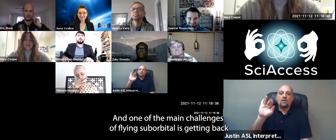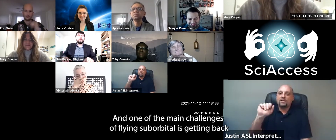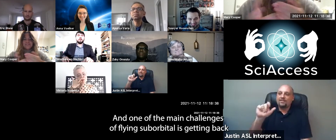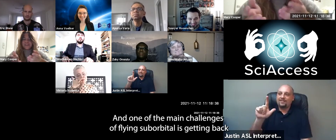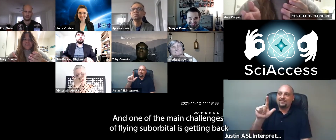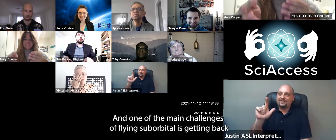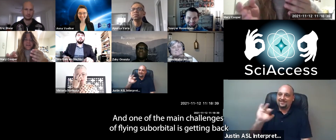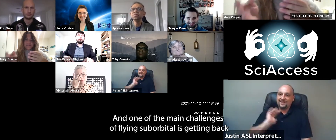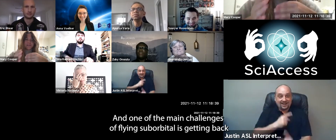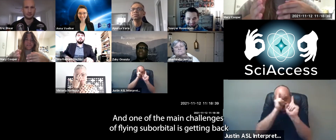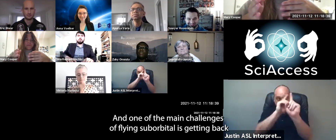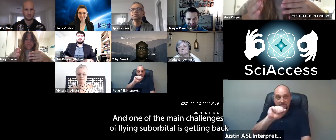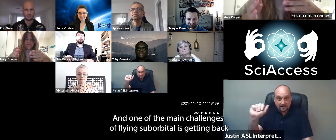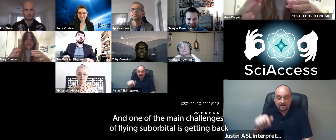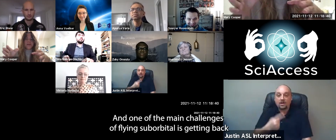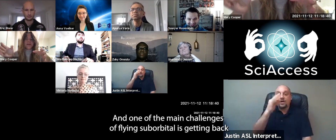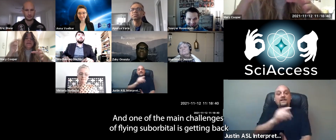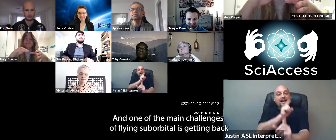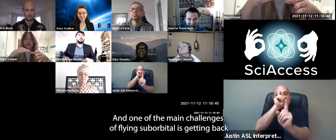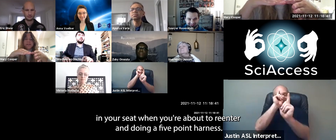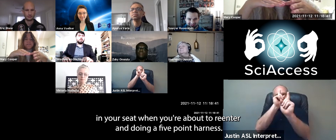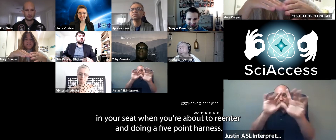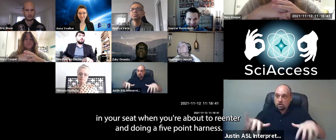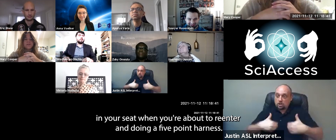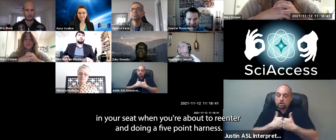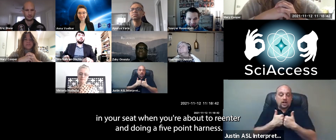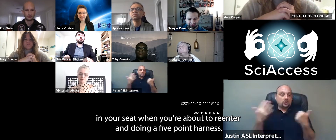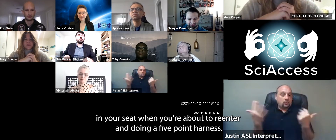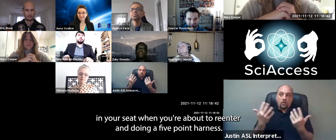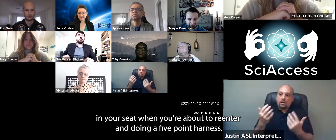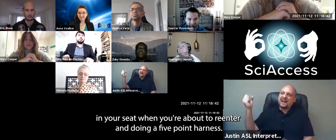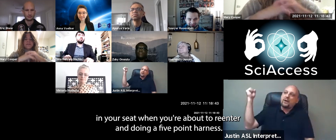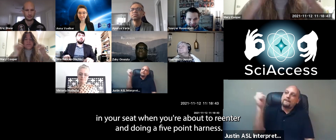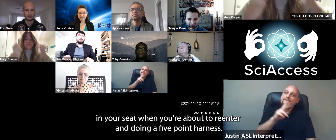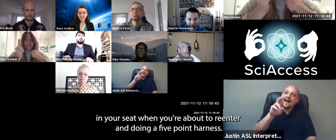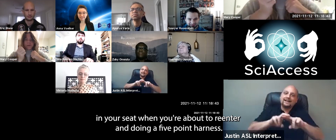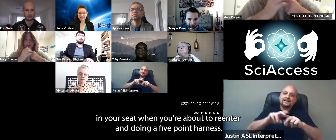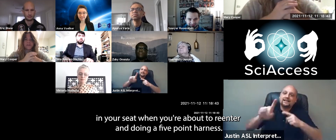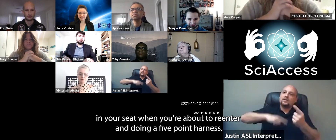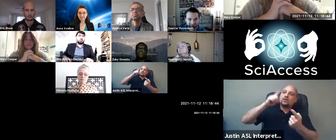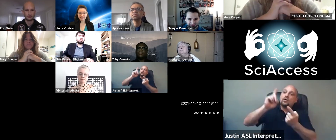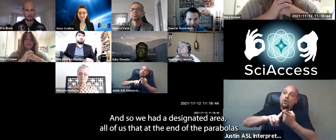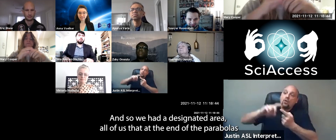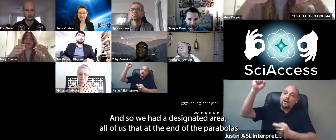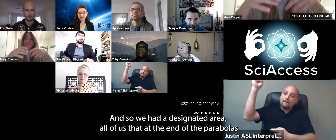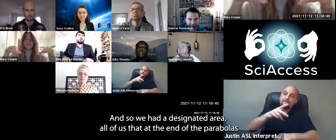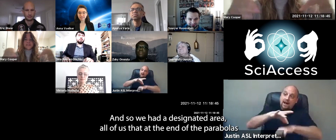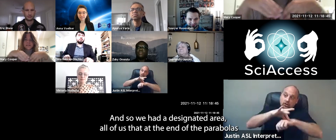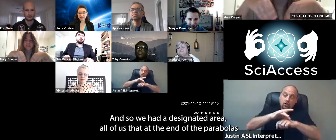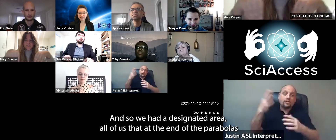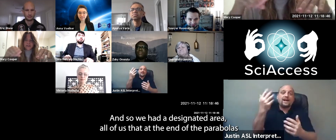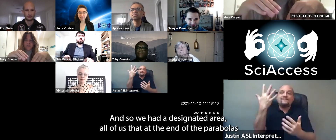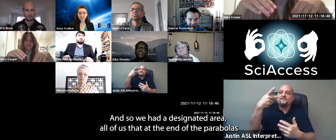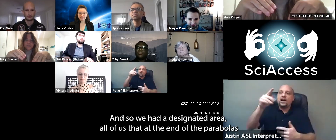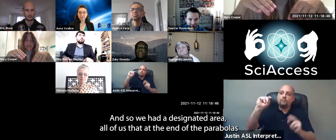And one of the main challenges of flying suborbital is getting back in your seat when you're about to re-enter and doing a 5-point harness. And so we had a